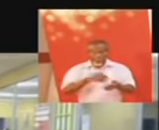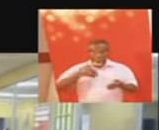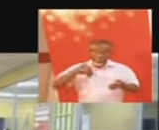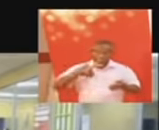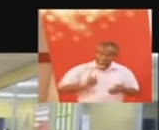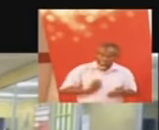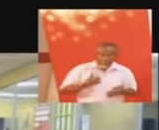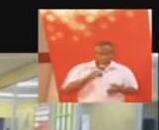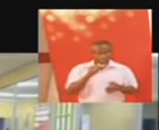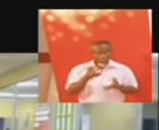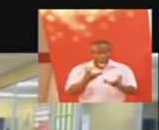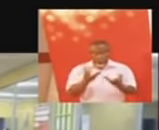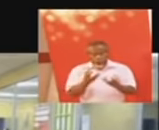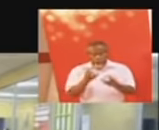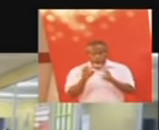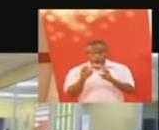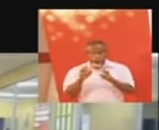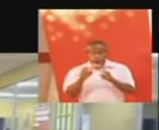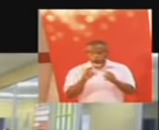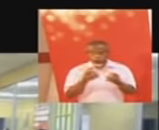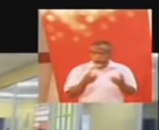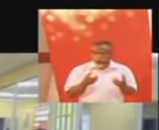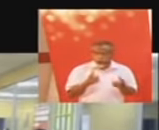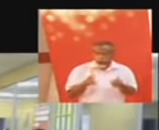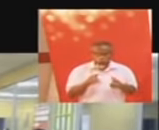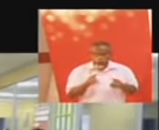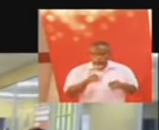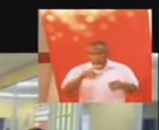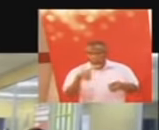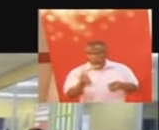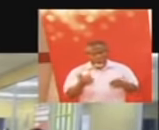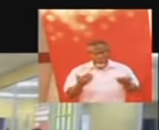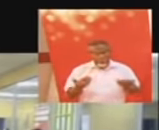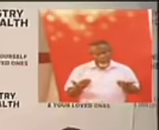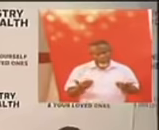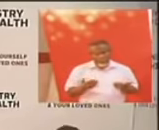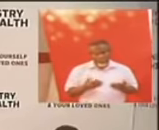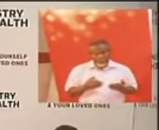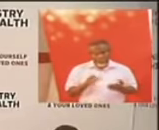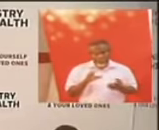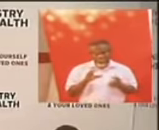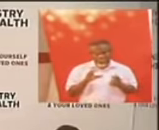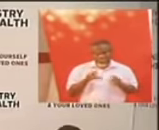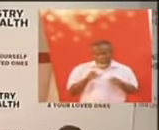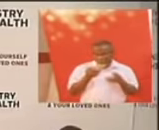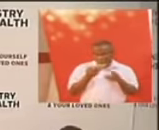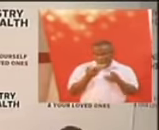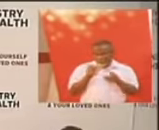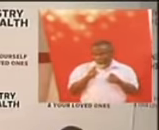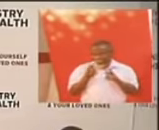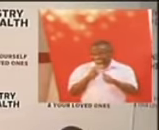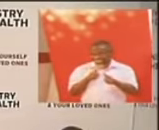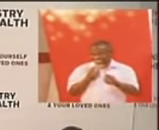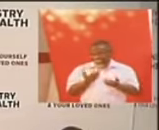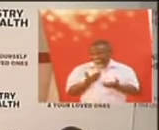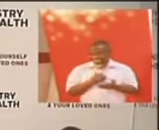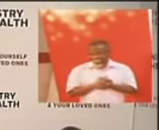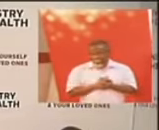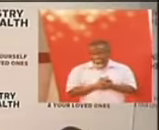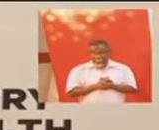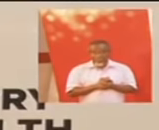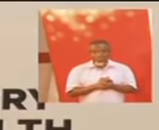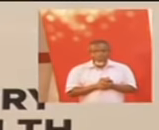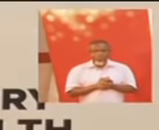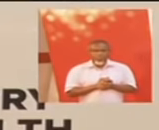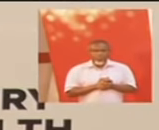things. So could anyone speak on that? Well, we'll be happy to